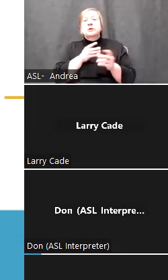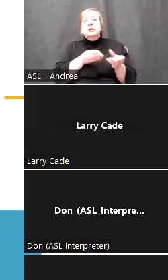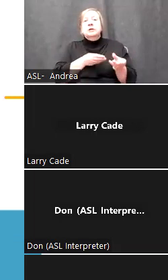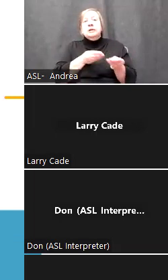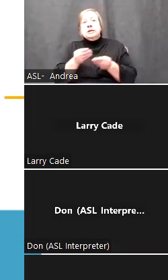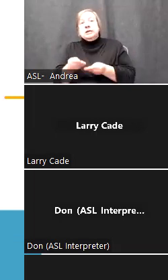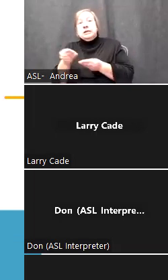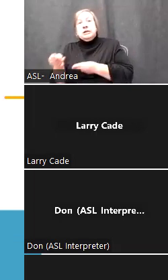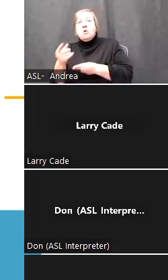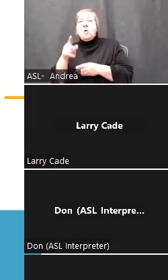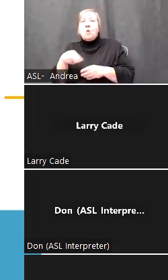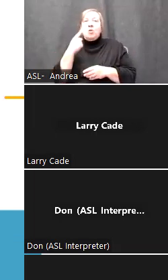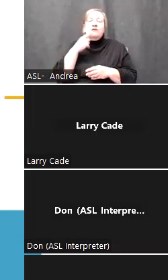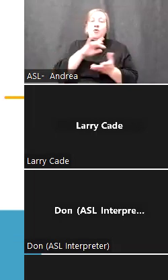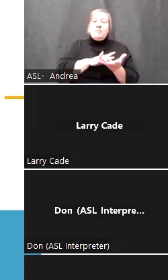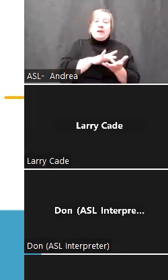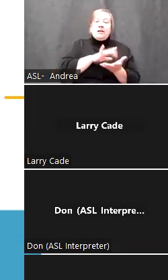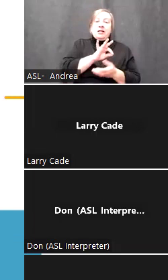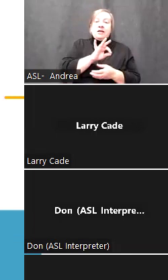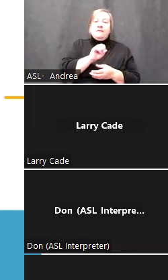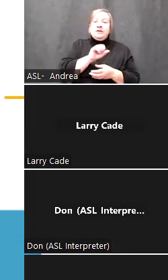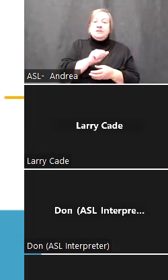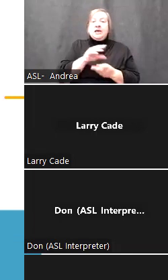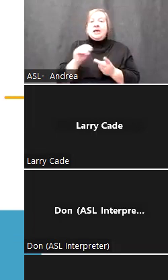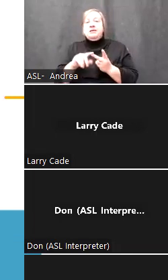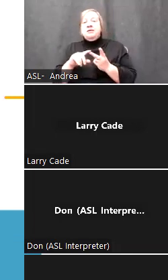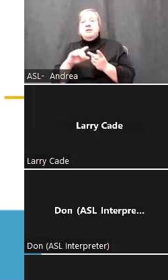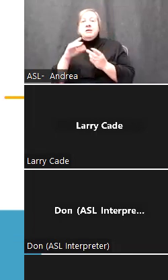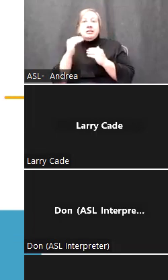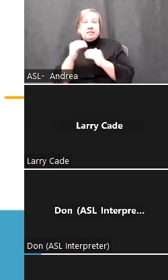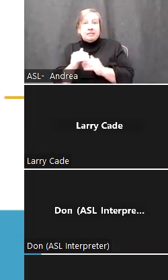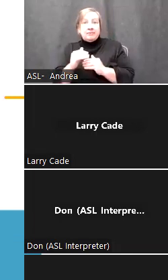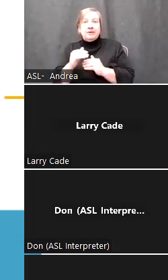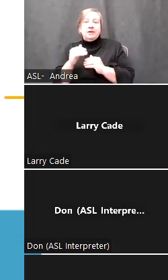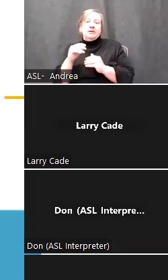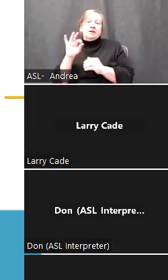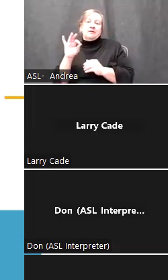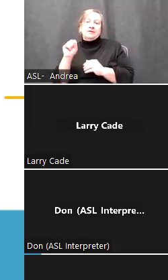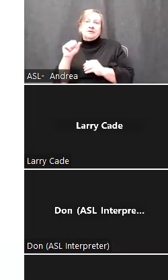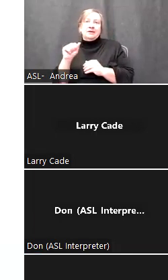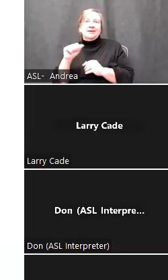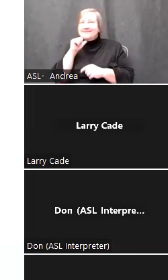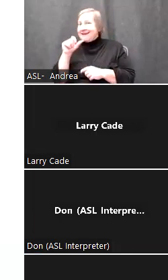only applies to the medical FSA and the limited FSA, not to the DCAP benefit.